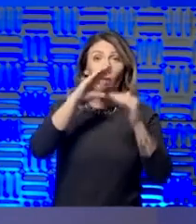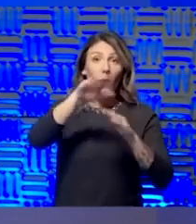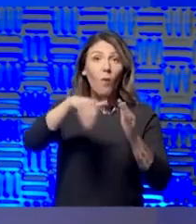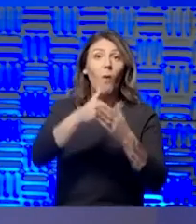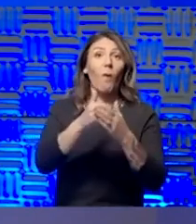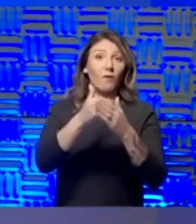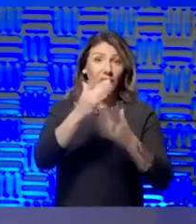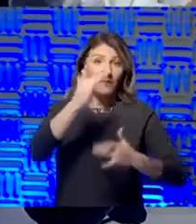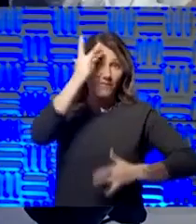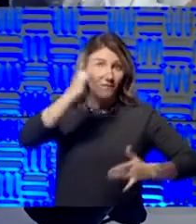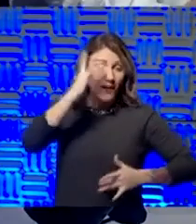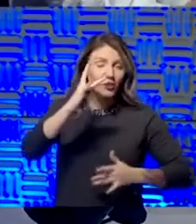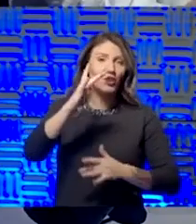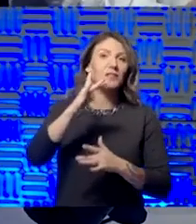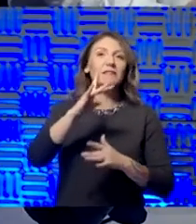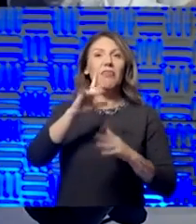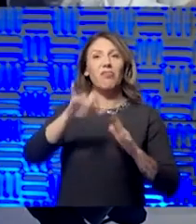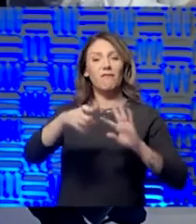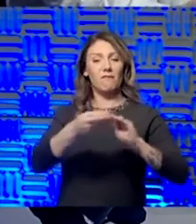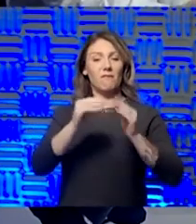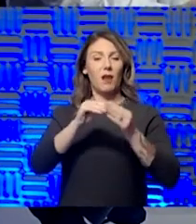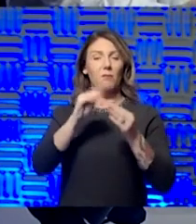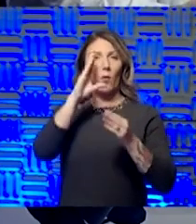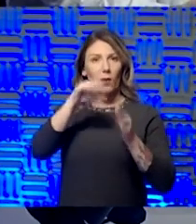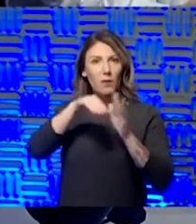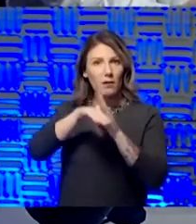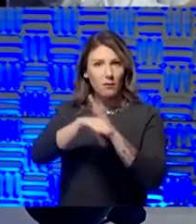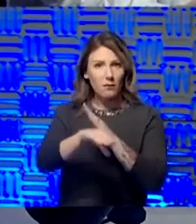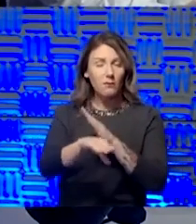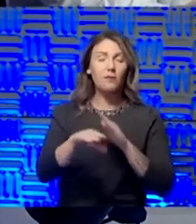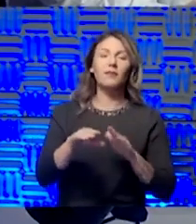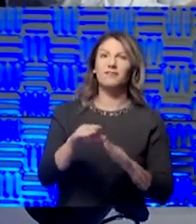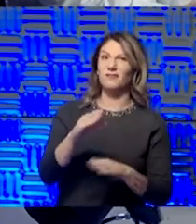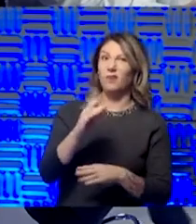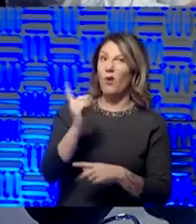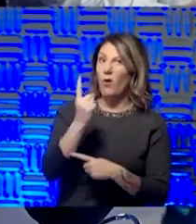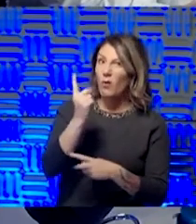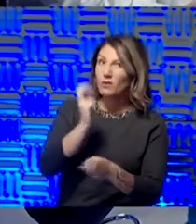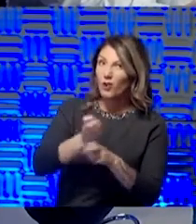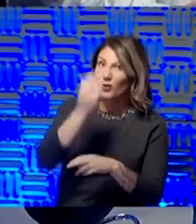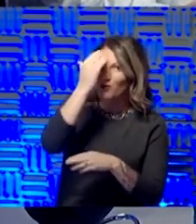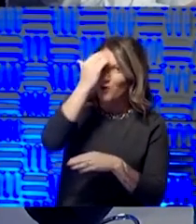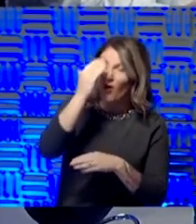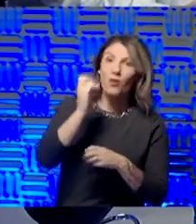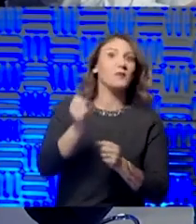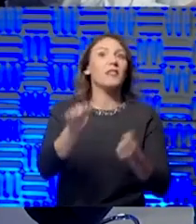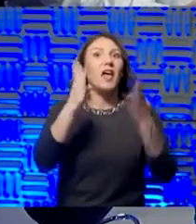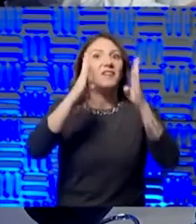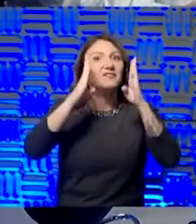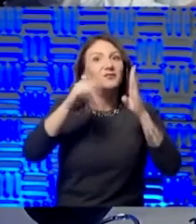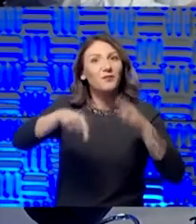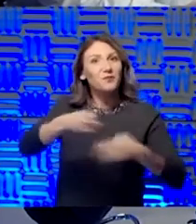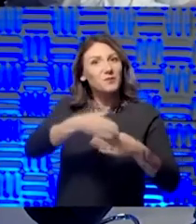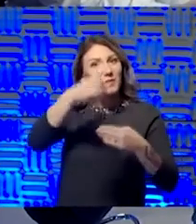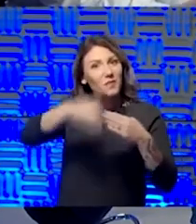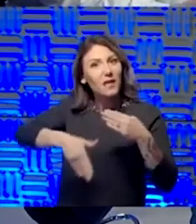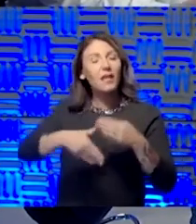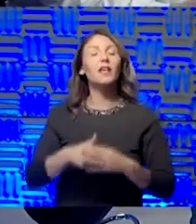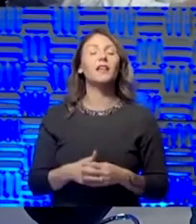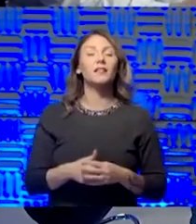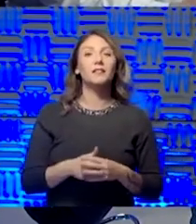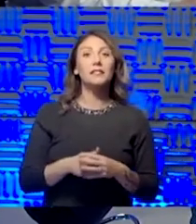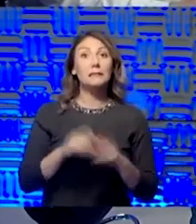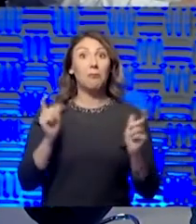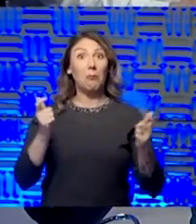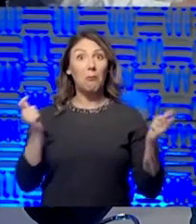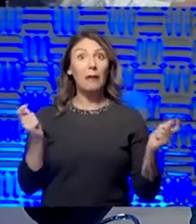city going down. Always hard to know without more testing. Right. That got a right. lot of attention that's this weekend. A lot. Mm-hmm. Yeah, it's such a big deal. We